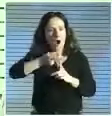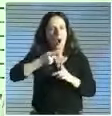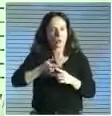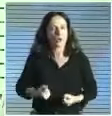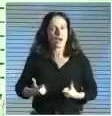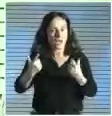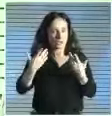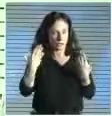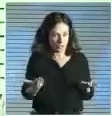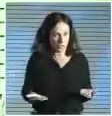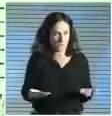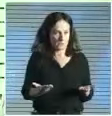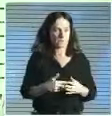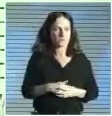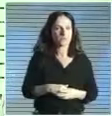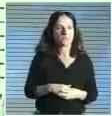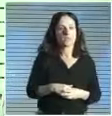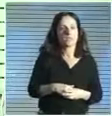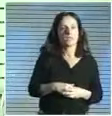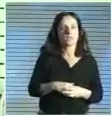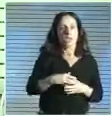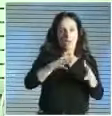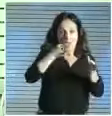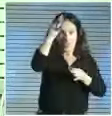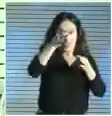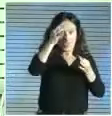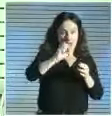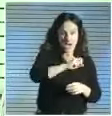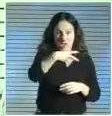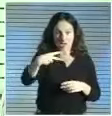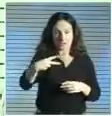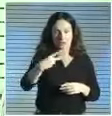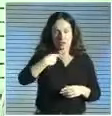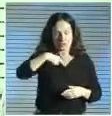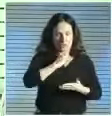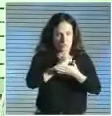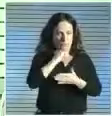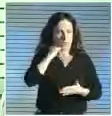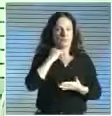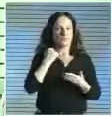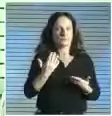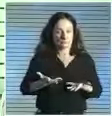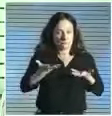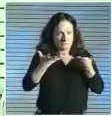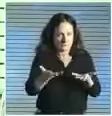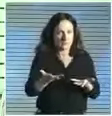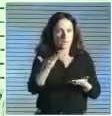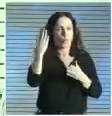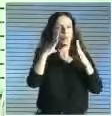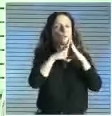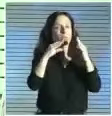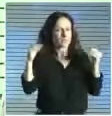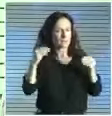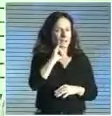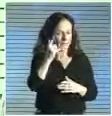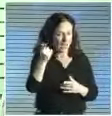is by Cornell University, there's actually a platform where all this data is collected. And so any destination can go there and